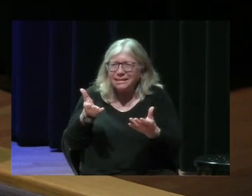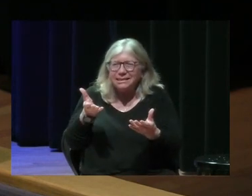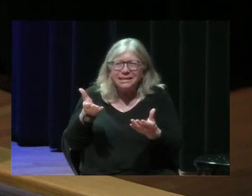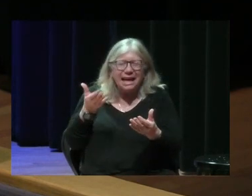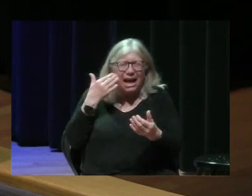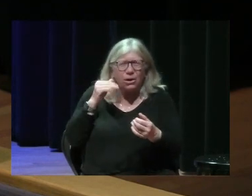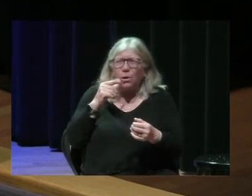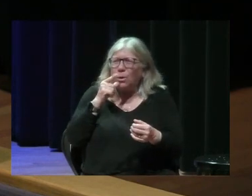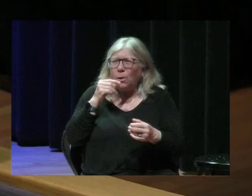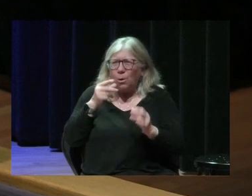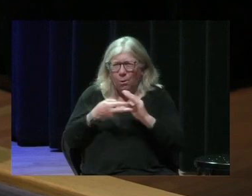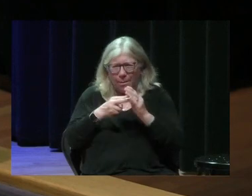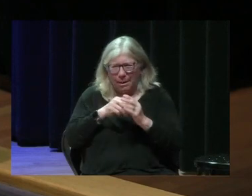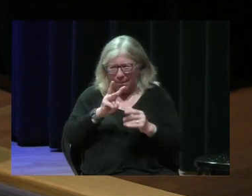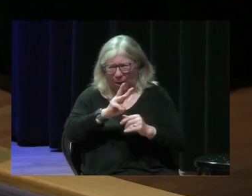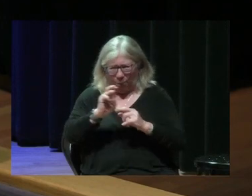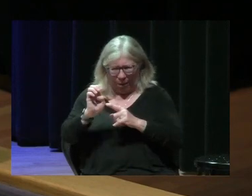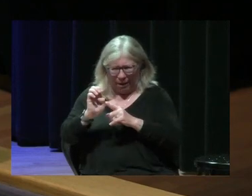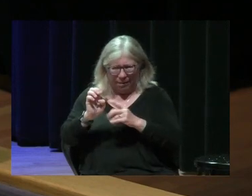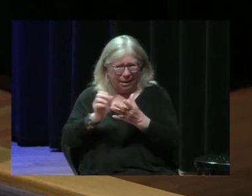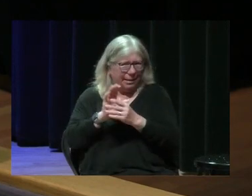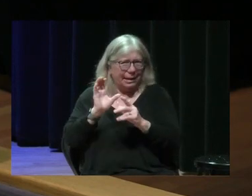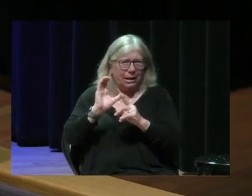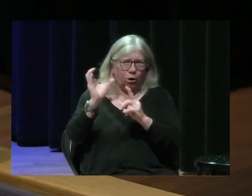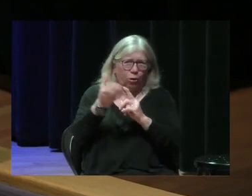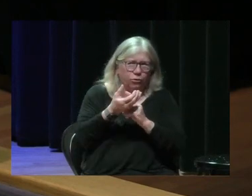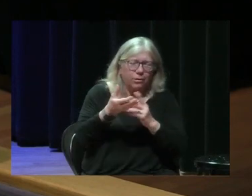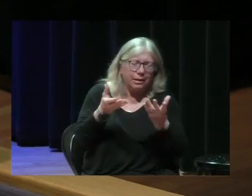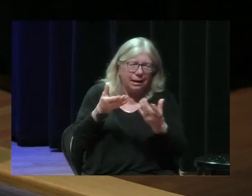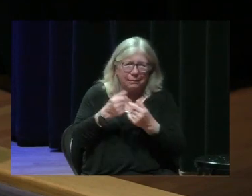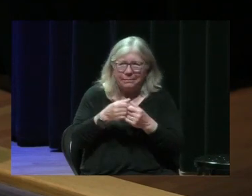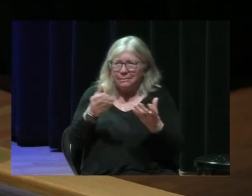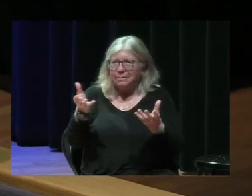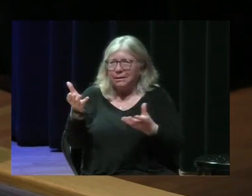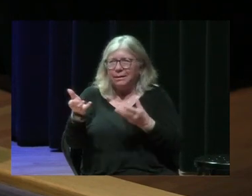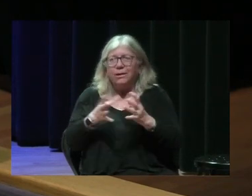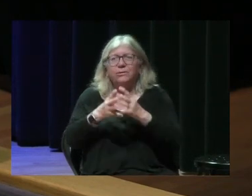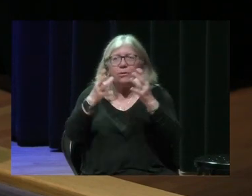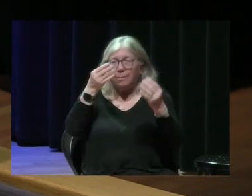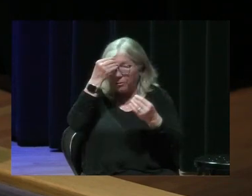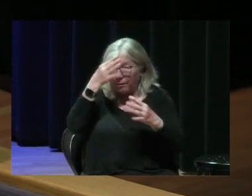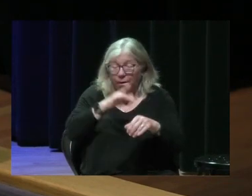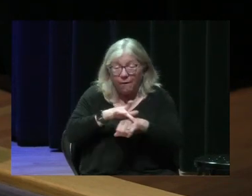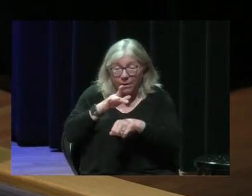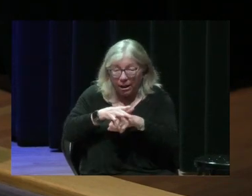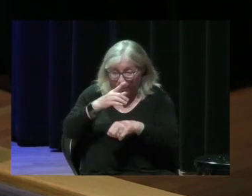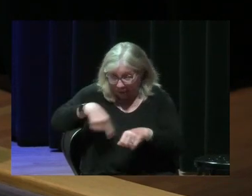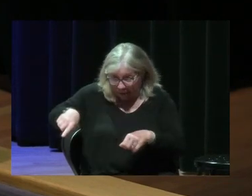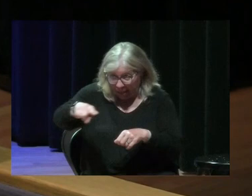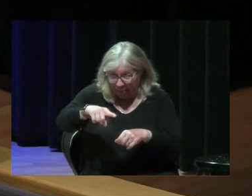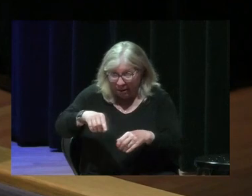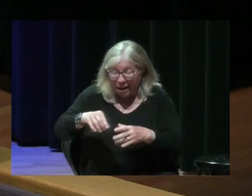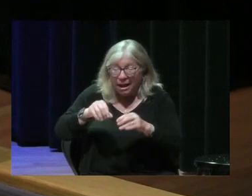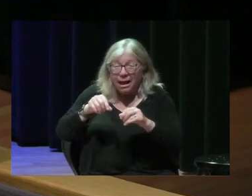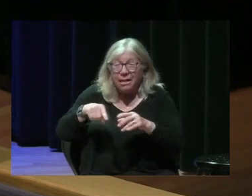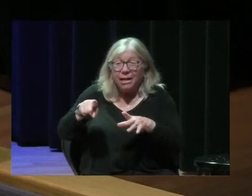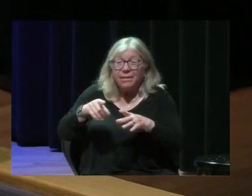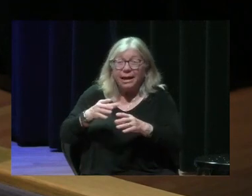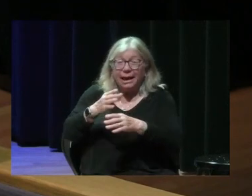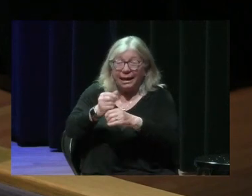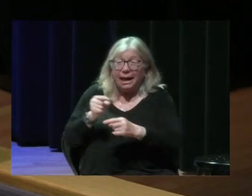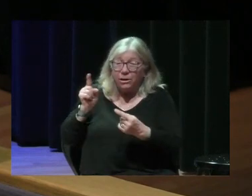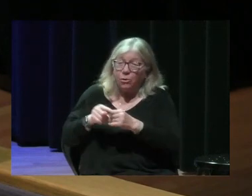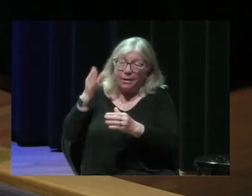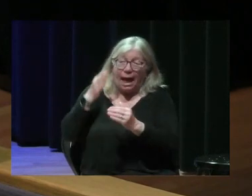mean by we, just like culturally have sold them this line that, like, they get to skip to the end because there's so much information available to them that they can just skip to the end.